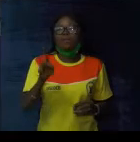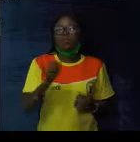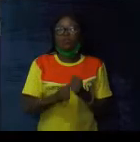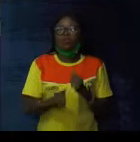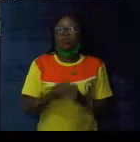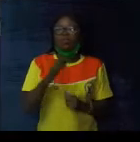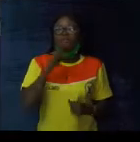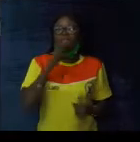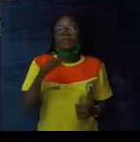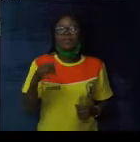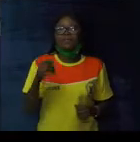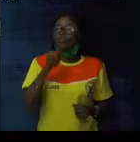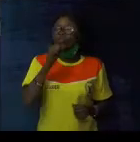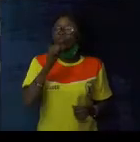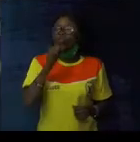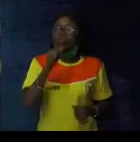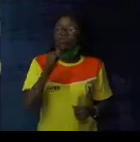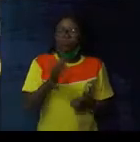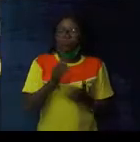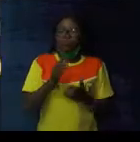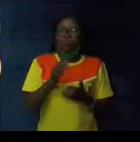is not true about that diagram?